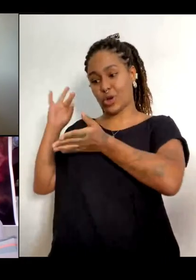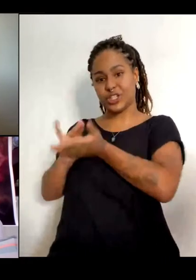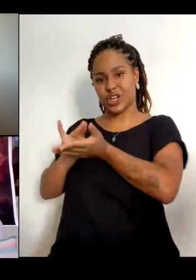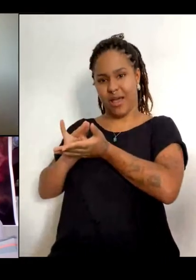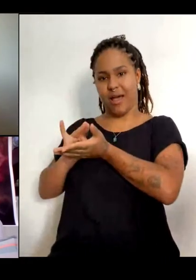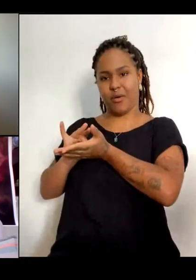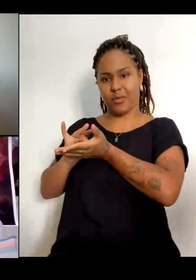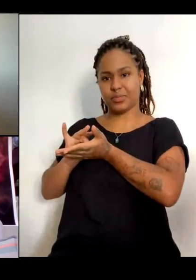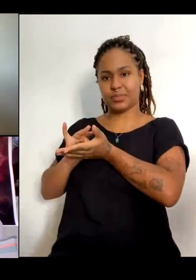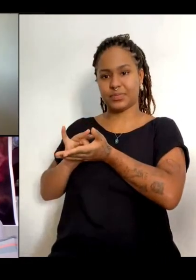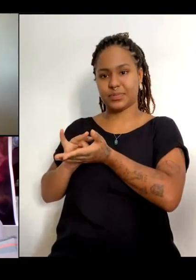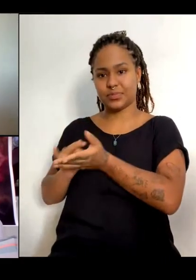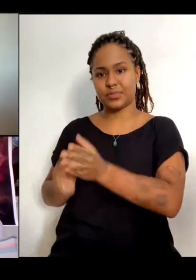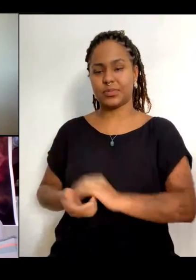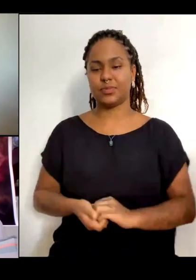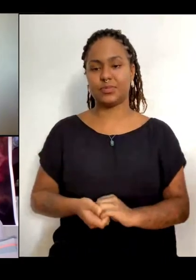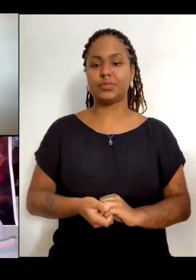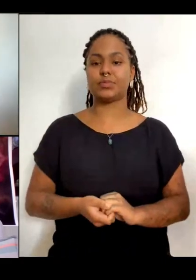foreign